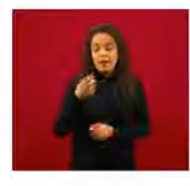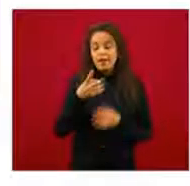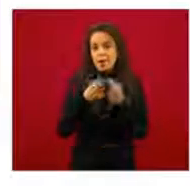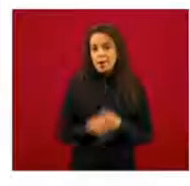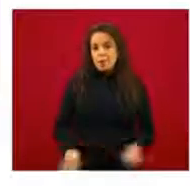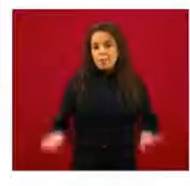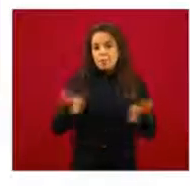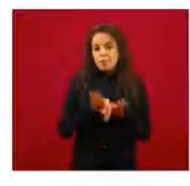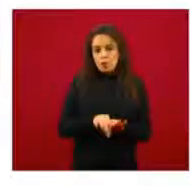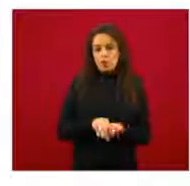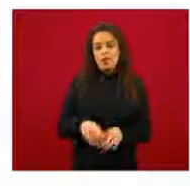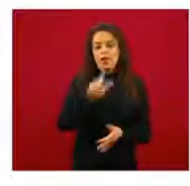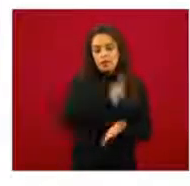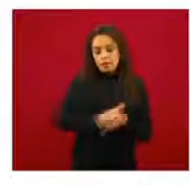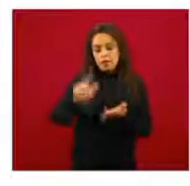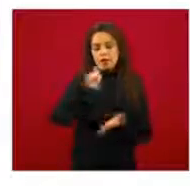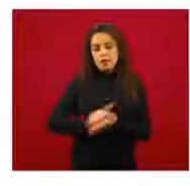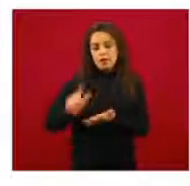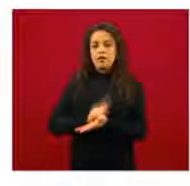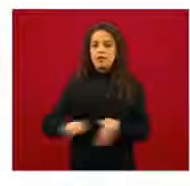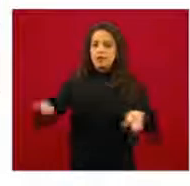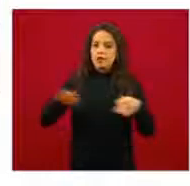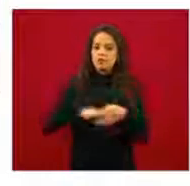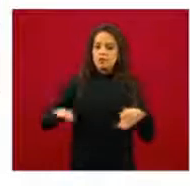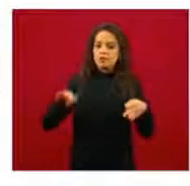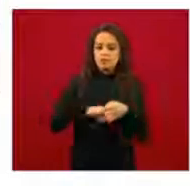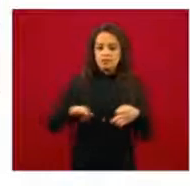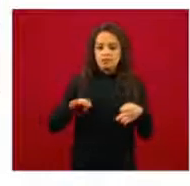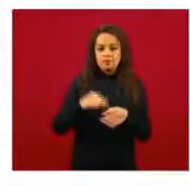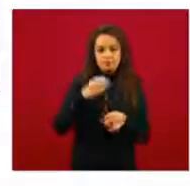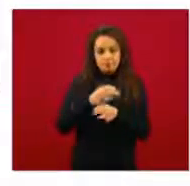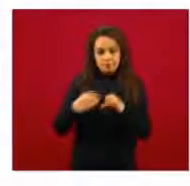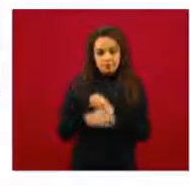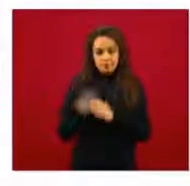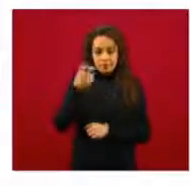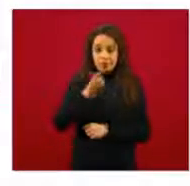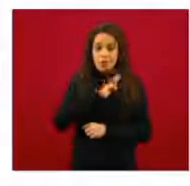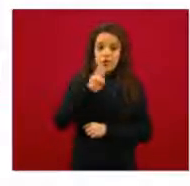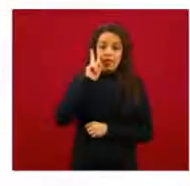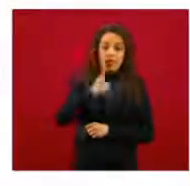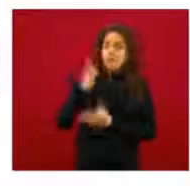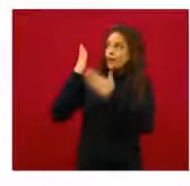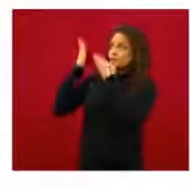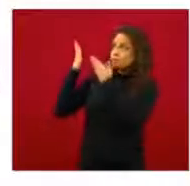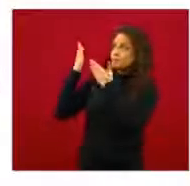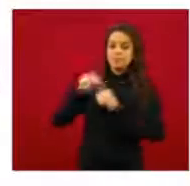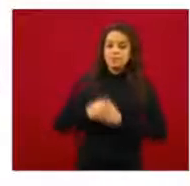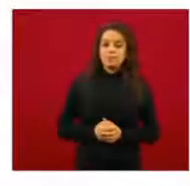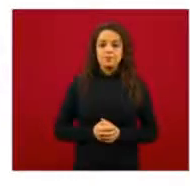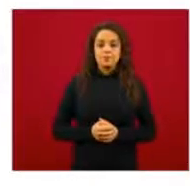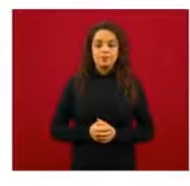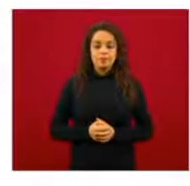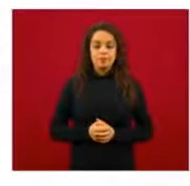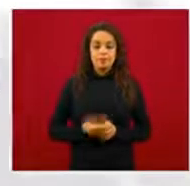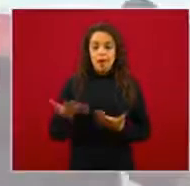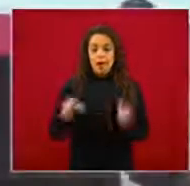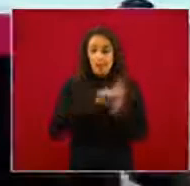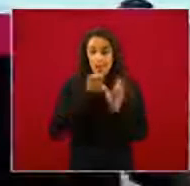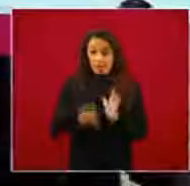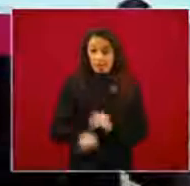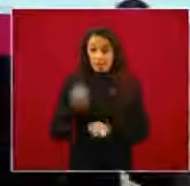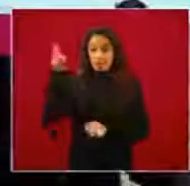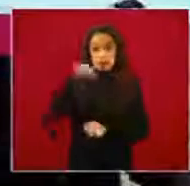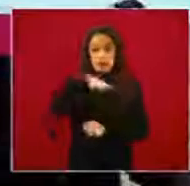your mouth. That's why it's so important to disinfect all the common objects. Let me give you